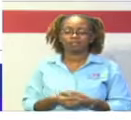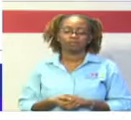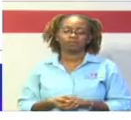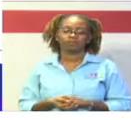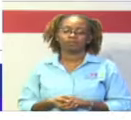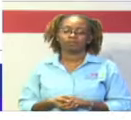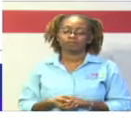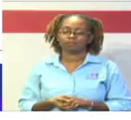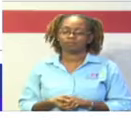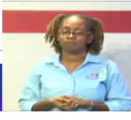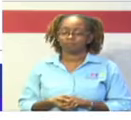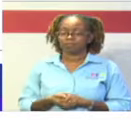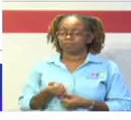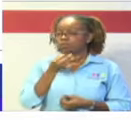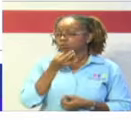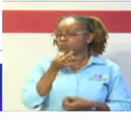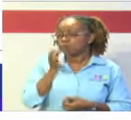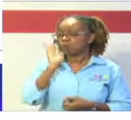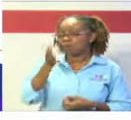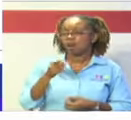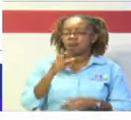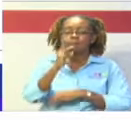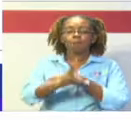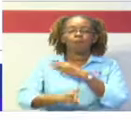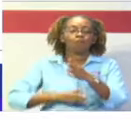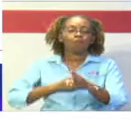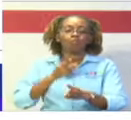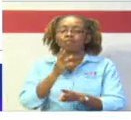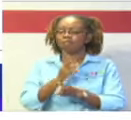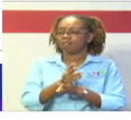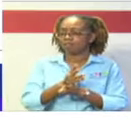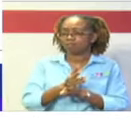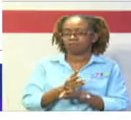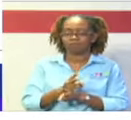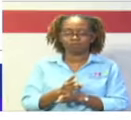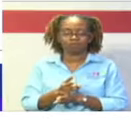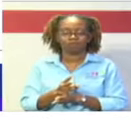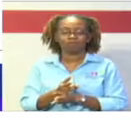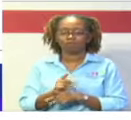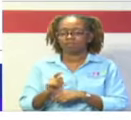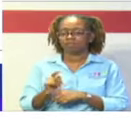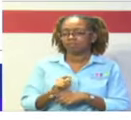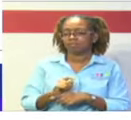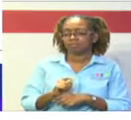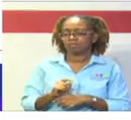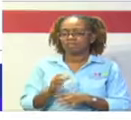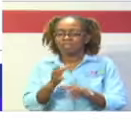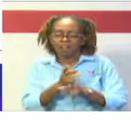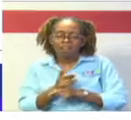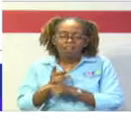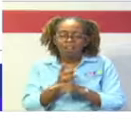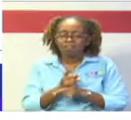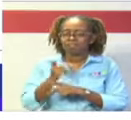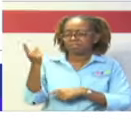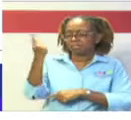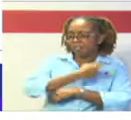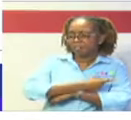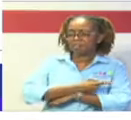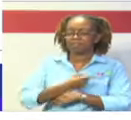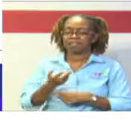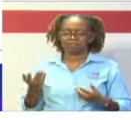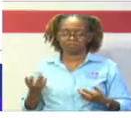of the medical personnel might have some advice to give the public in general and with specific to COVID-19. Thank